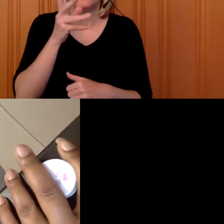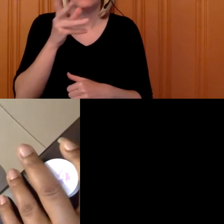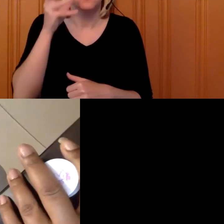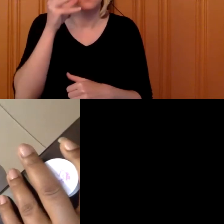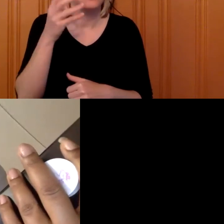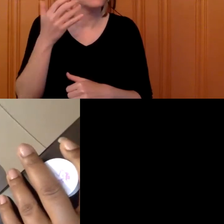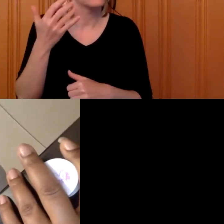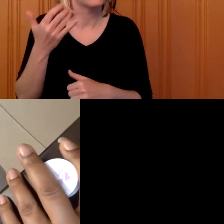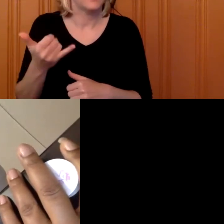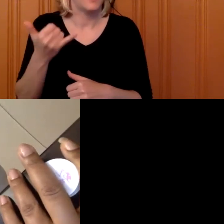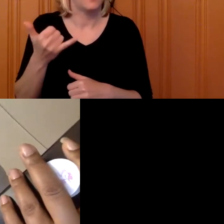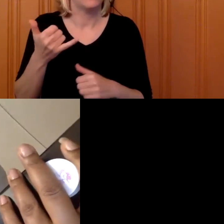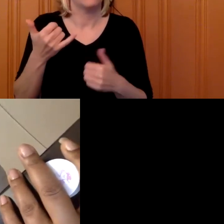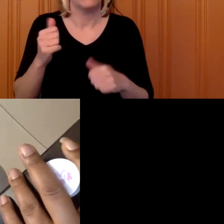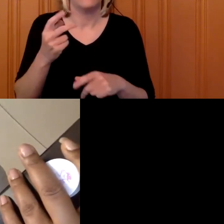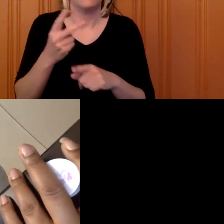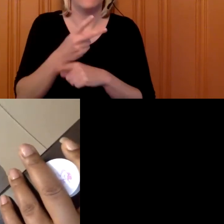during quarantine time.